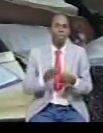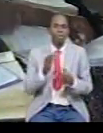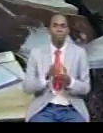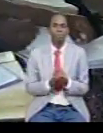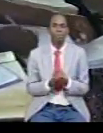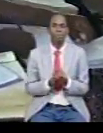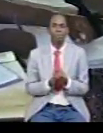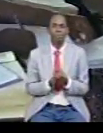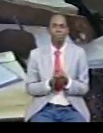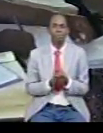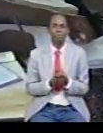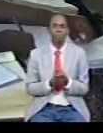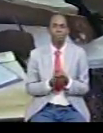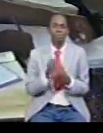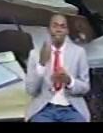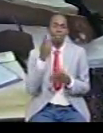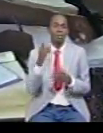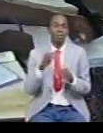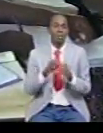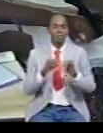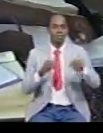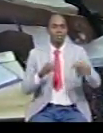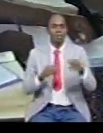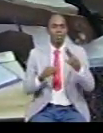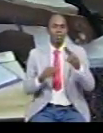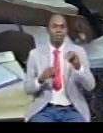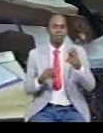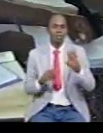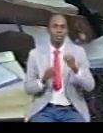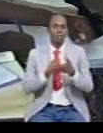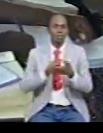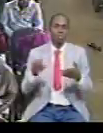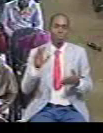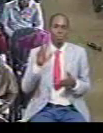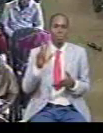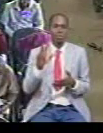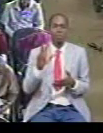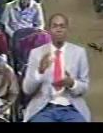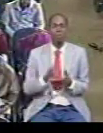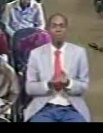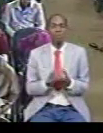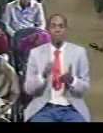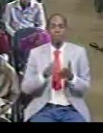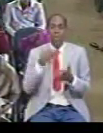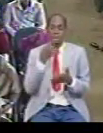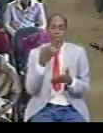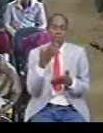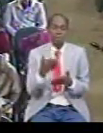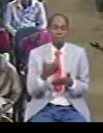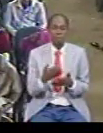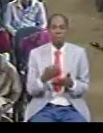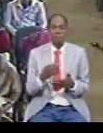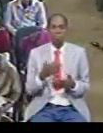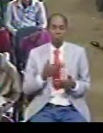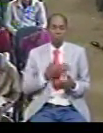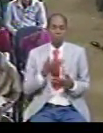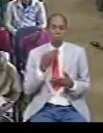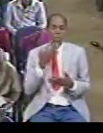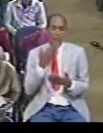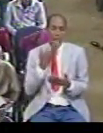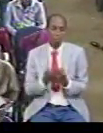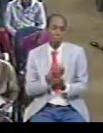name. Look at Jude, verse 3. It says, beloved, you are beloved